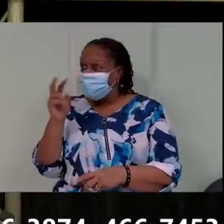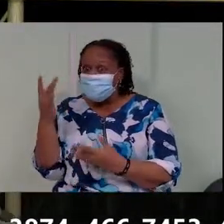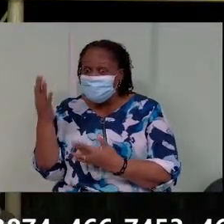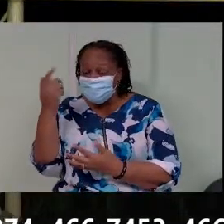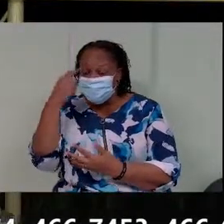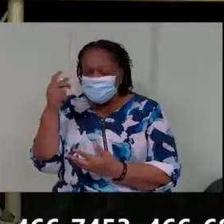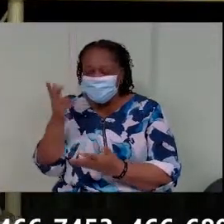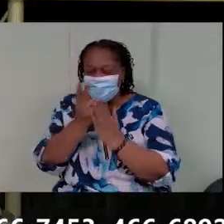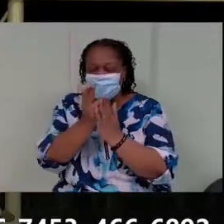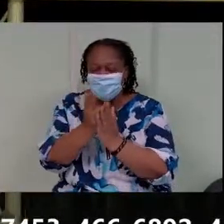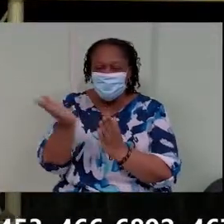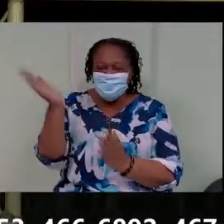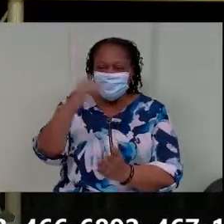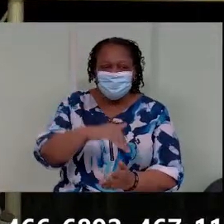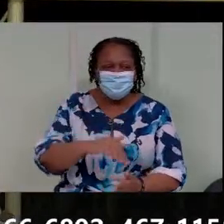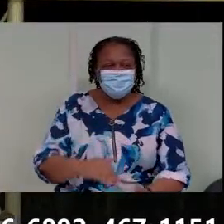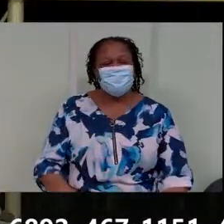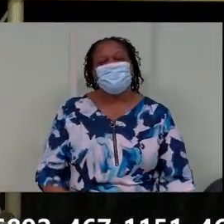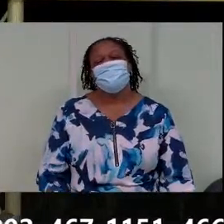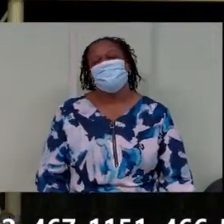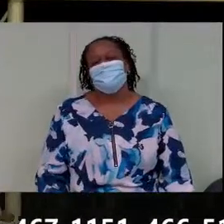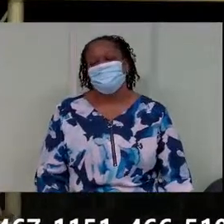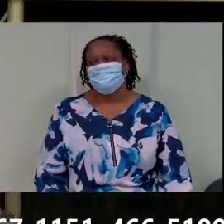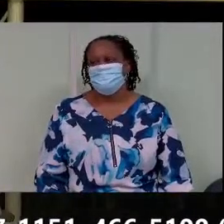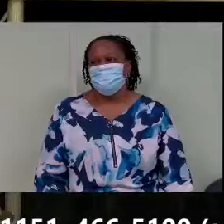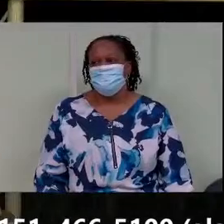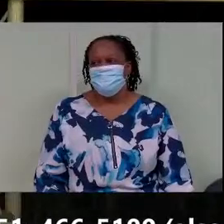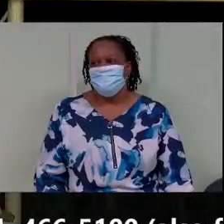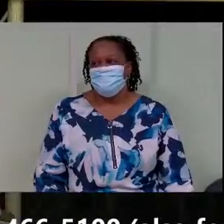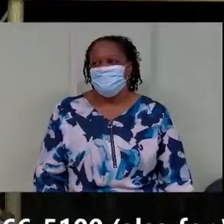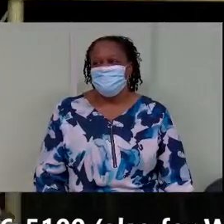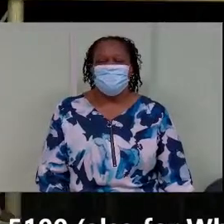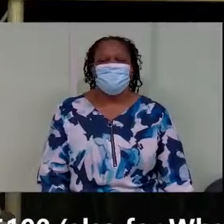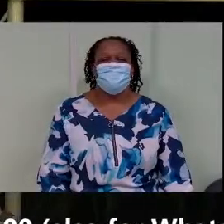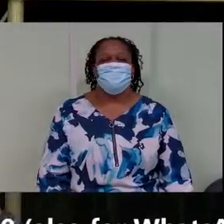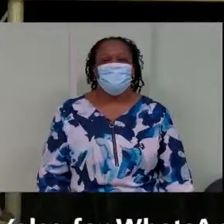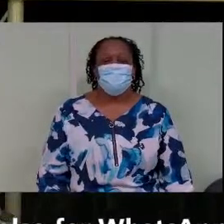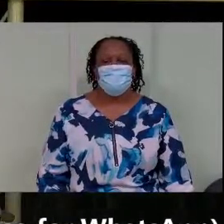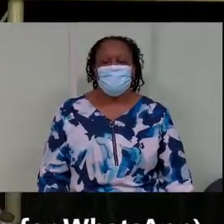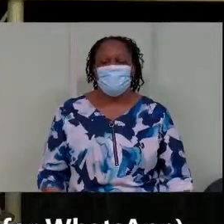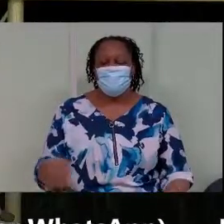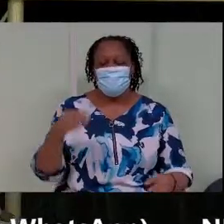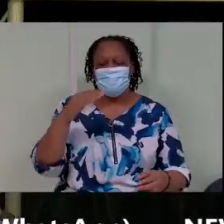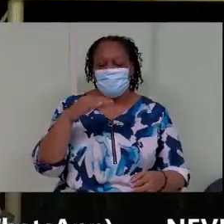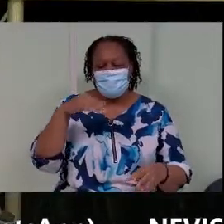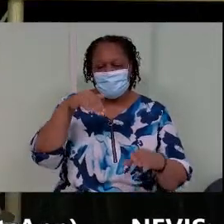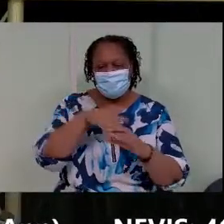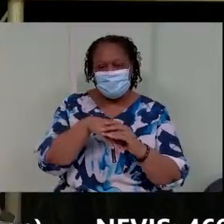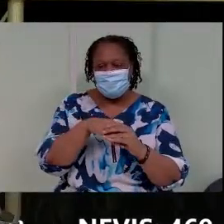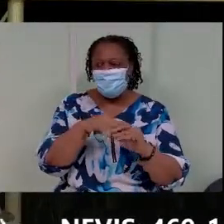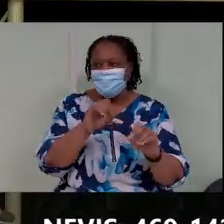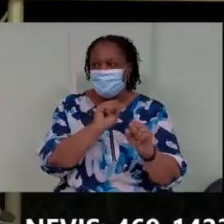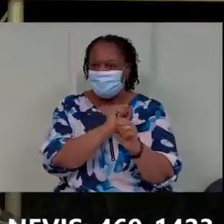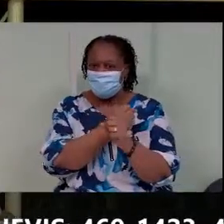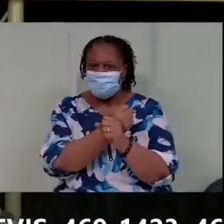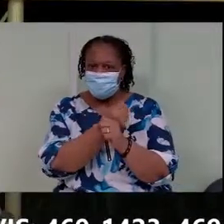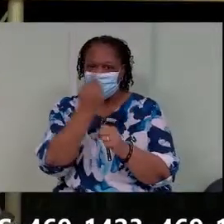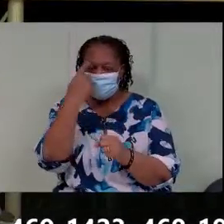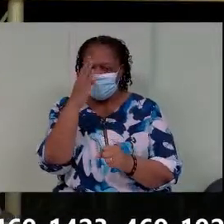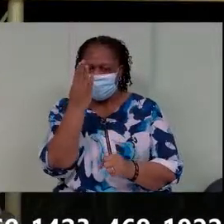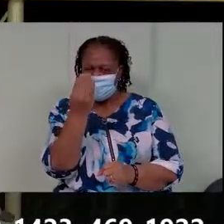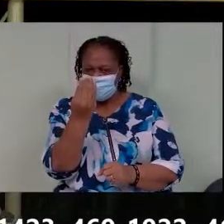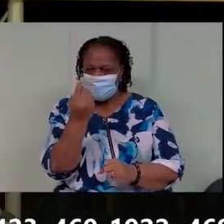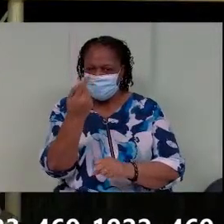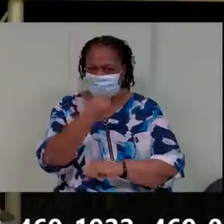The fourth question, being locked up for 14 days, what we call a quarantine,